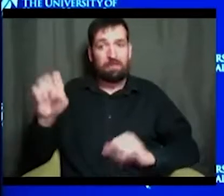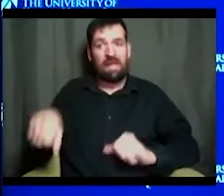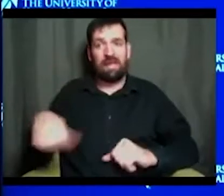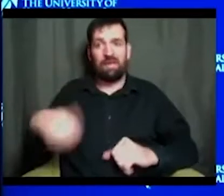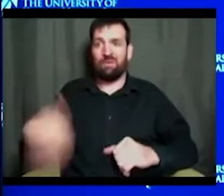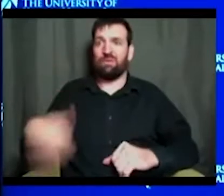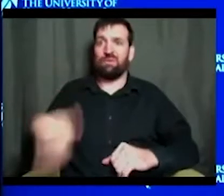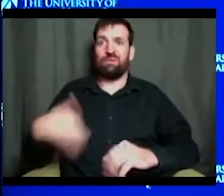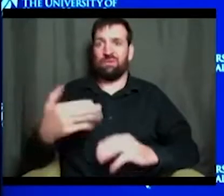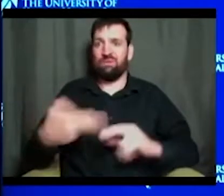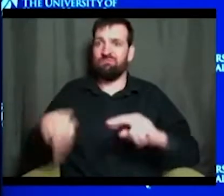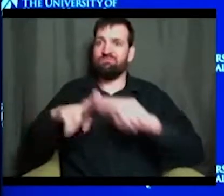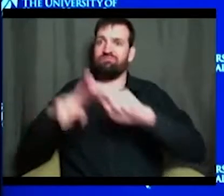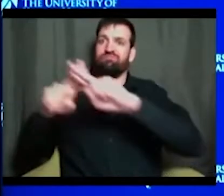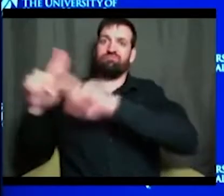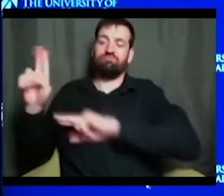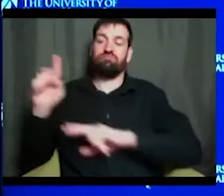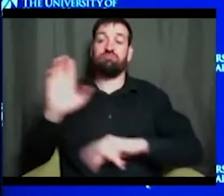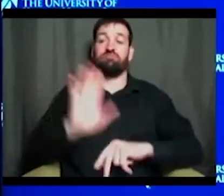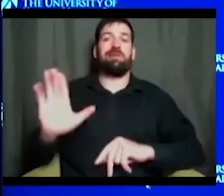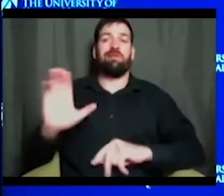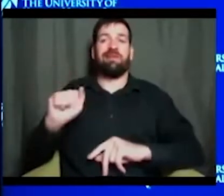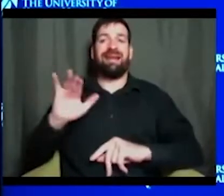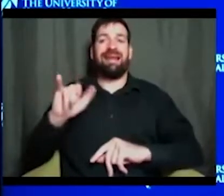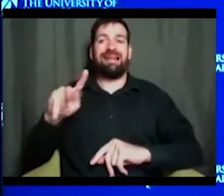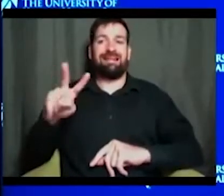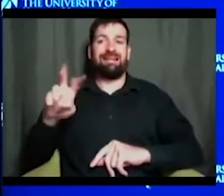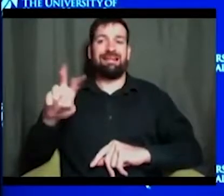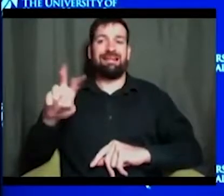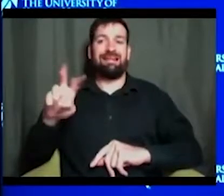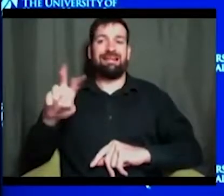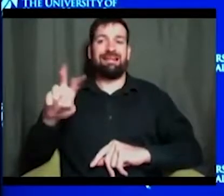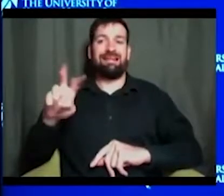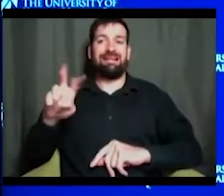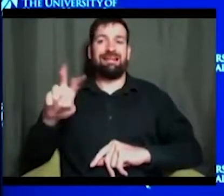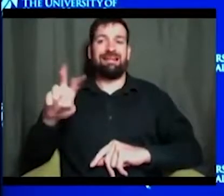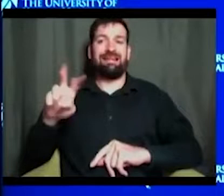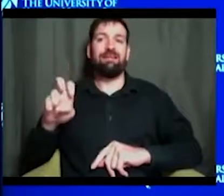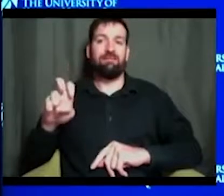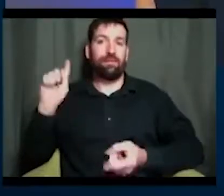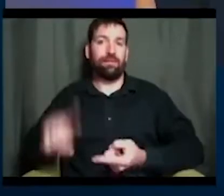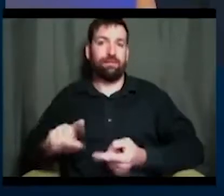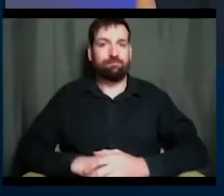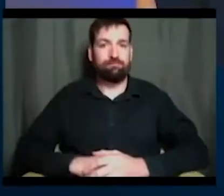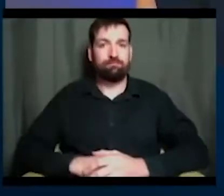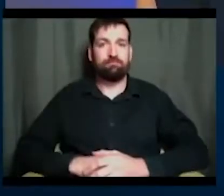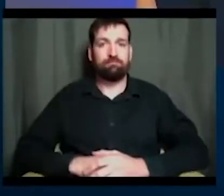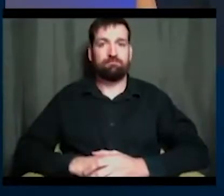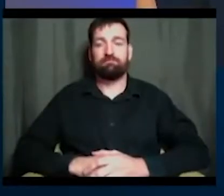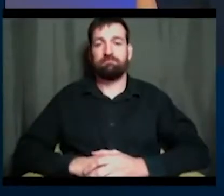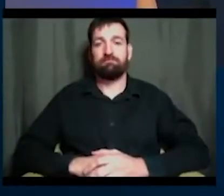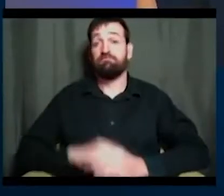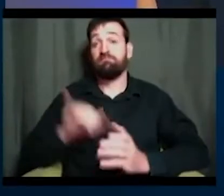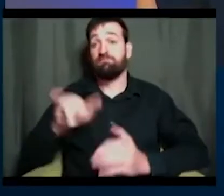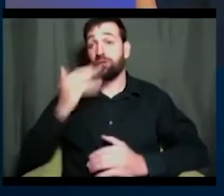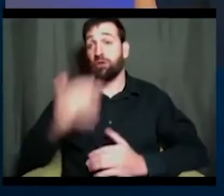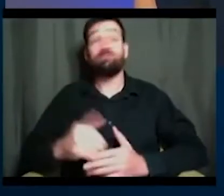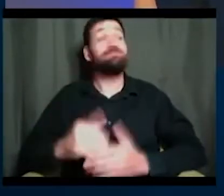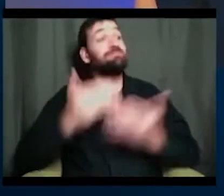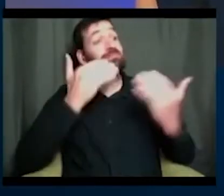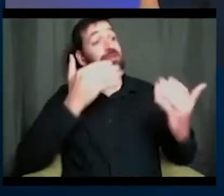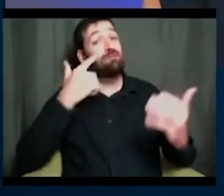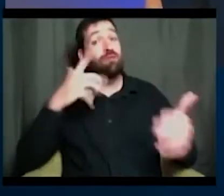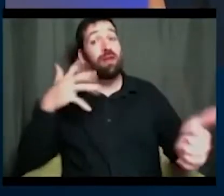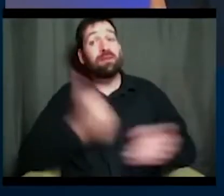They are seeing their active infections go down for those hospitalized patients, so that's good. All right, thanks for the update. Before we get too far in, do we